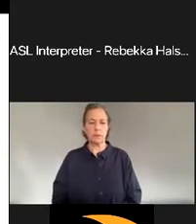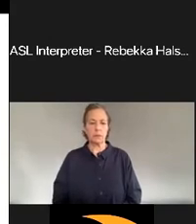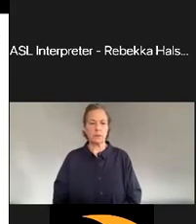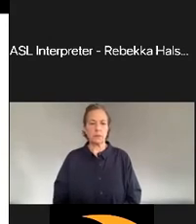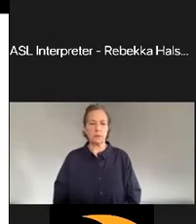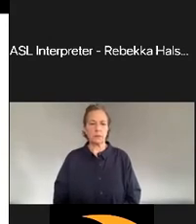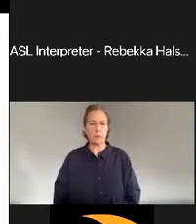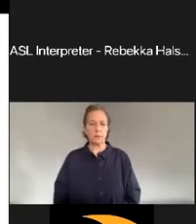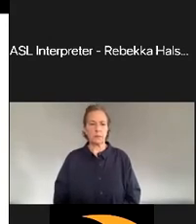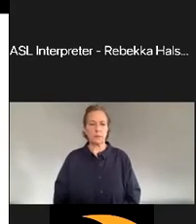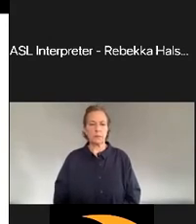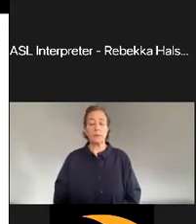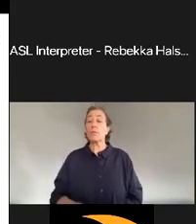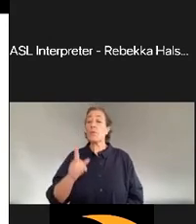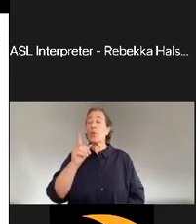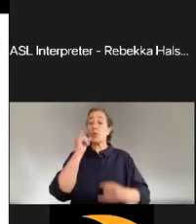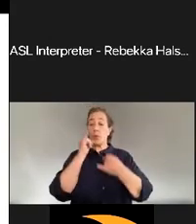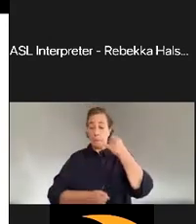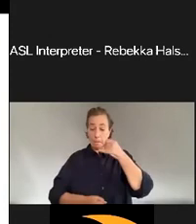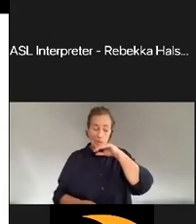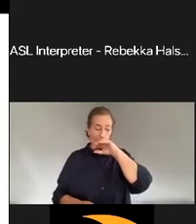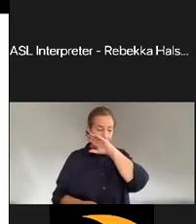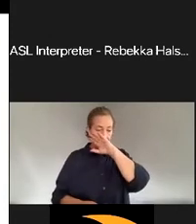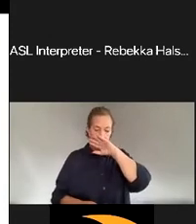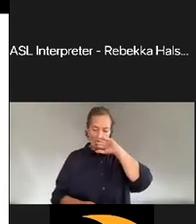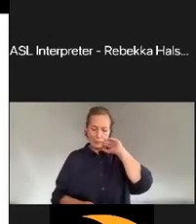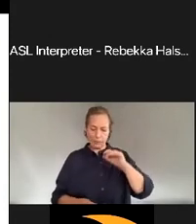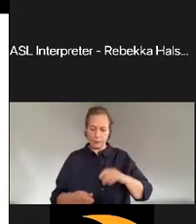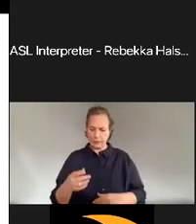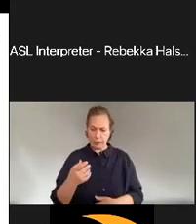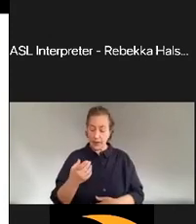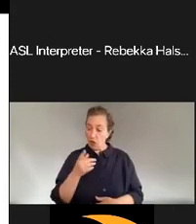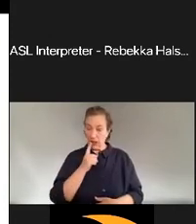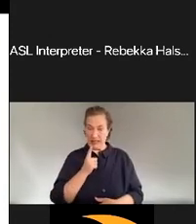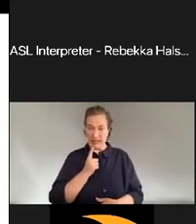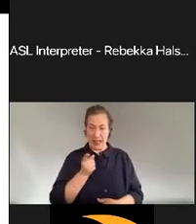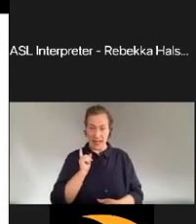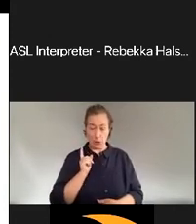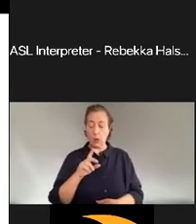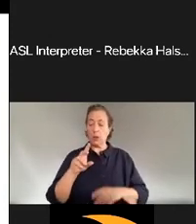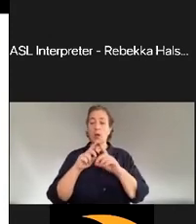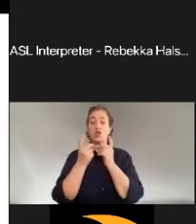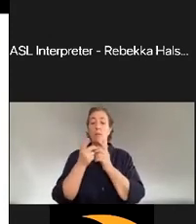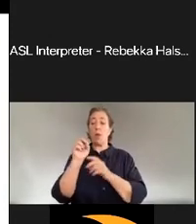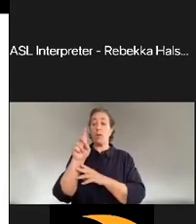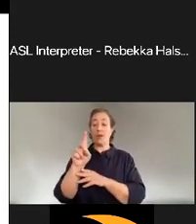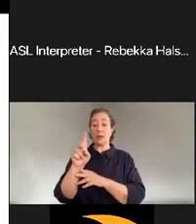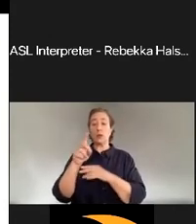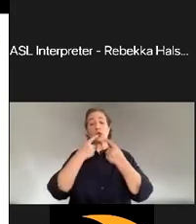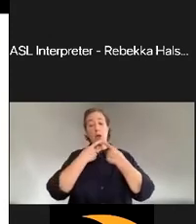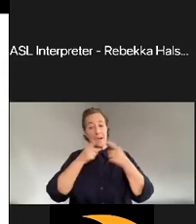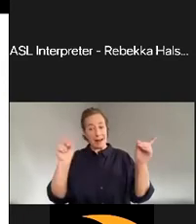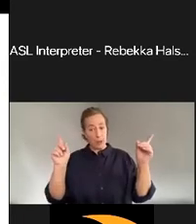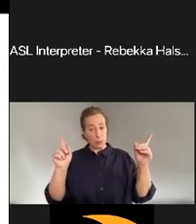And then the final thing I will say is that just last week, the Department of Education announced plans